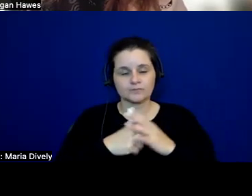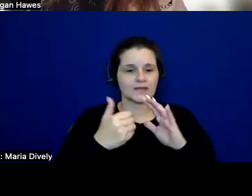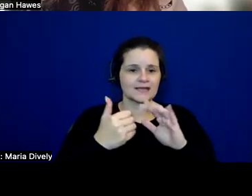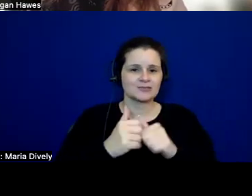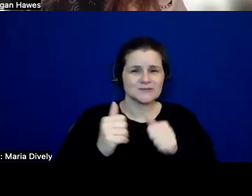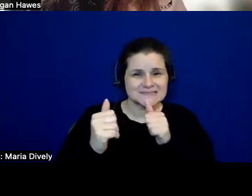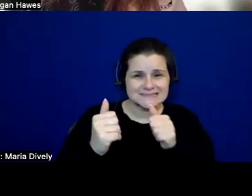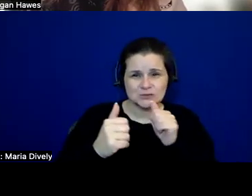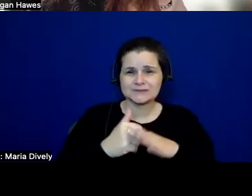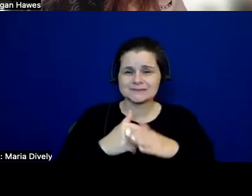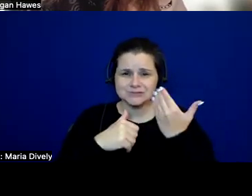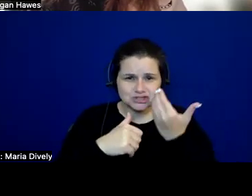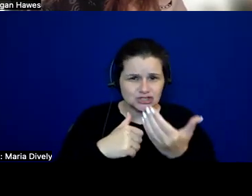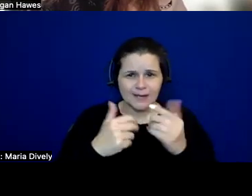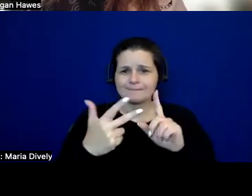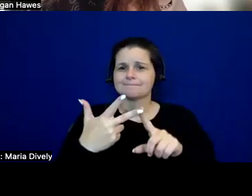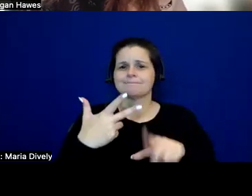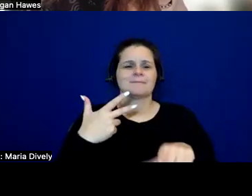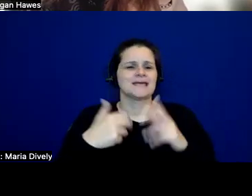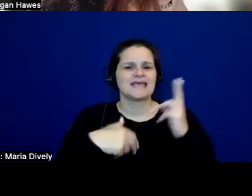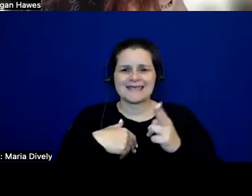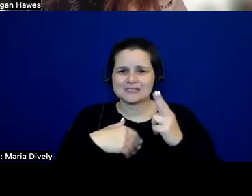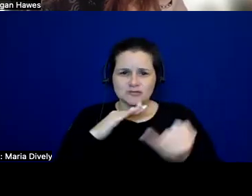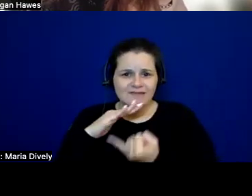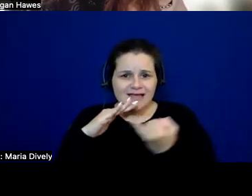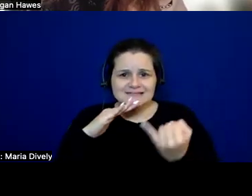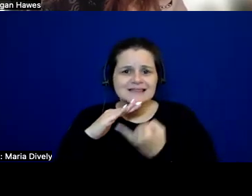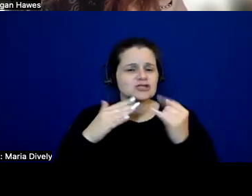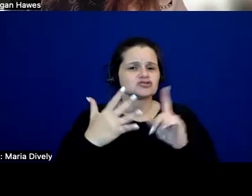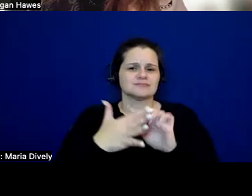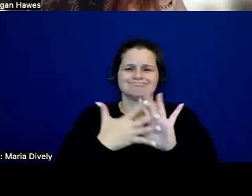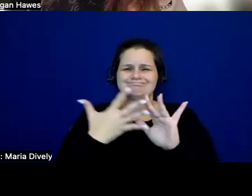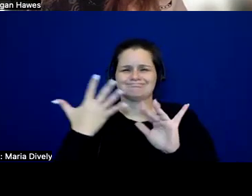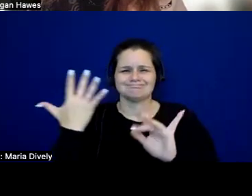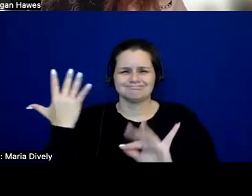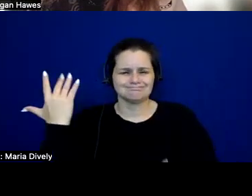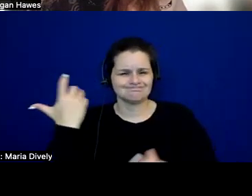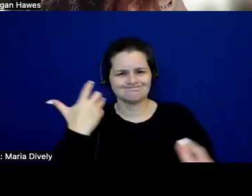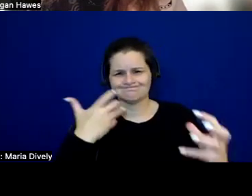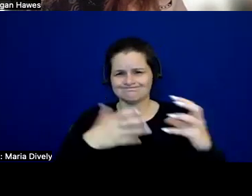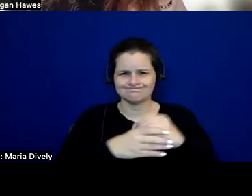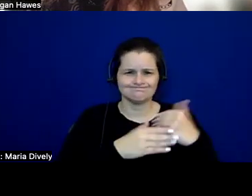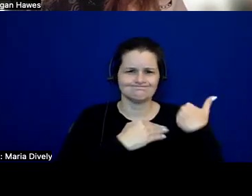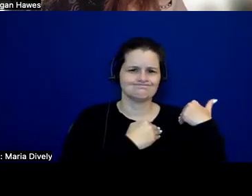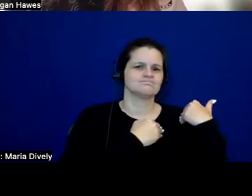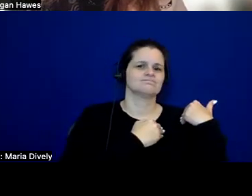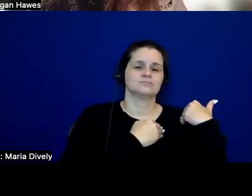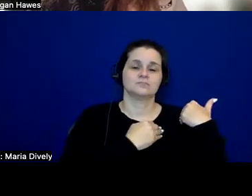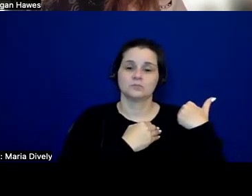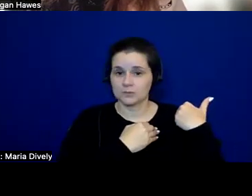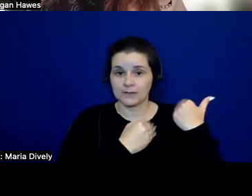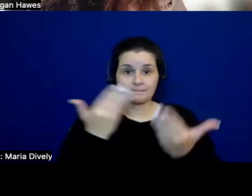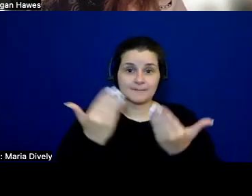and shame and, you know, history of isolation and all of these things. You know, maybe they